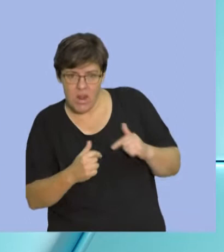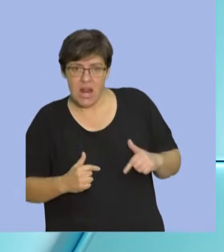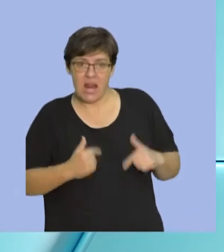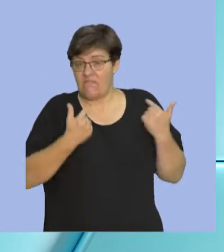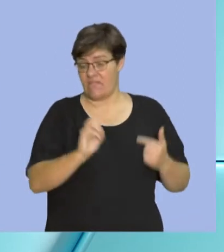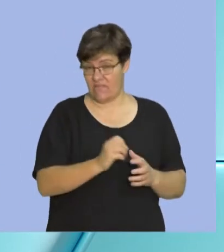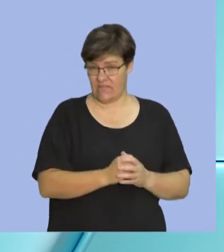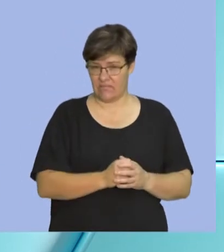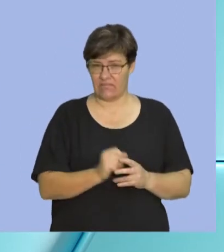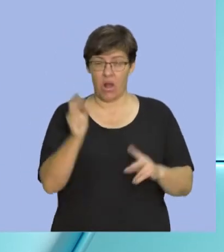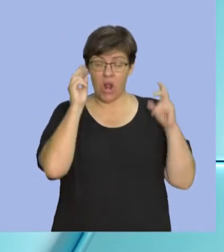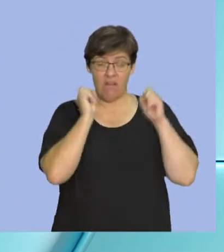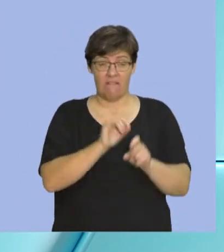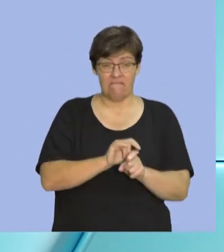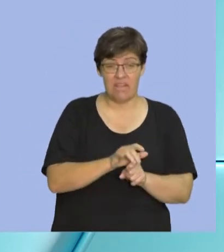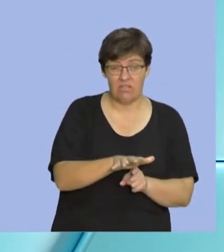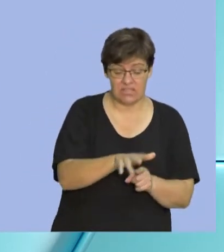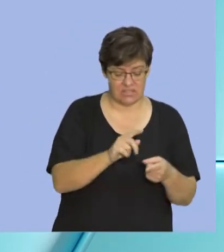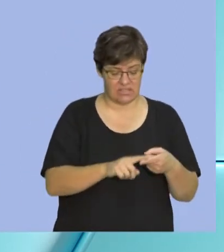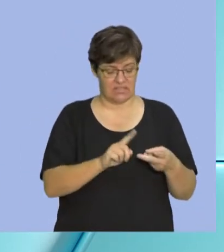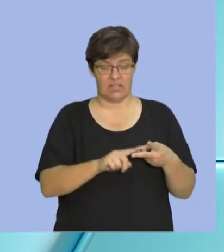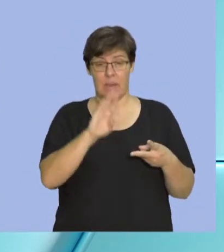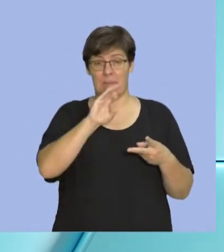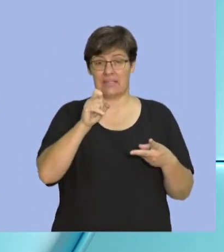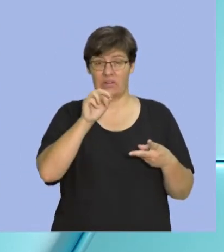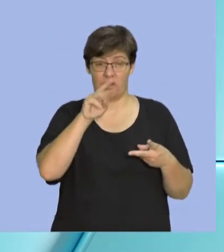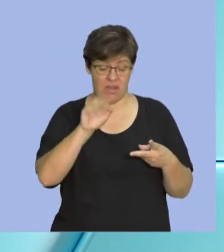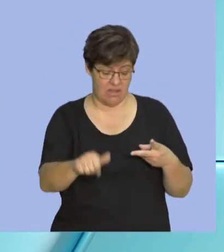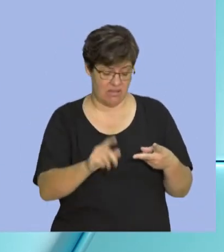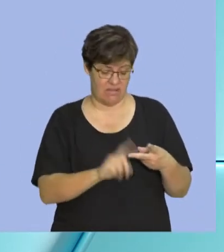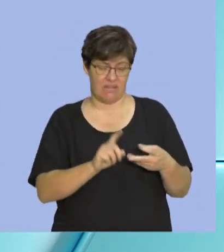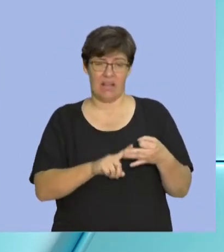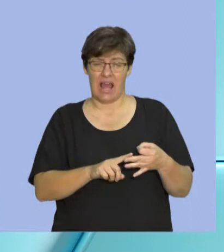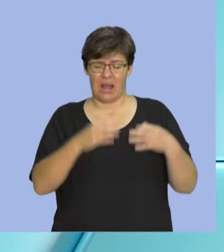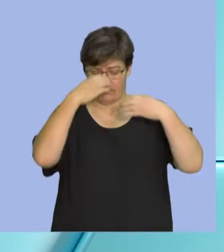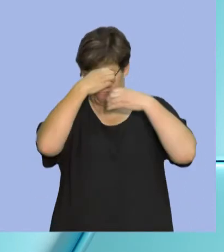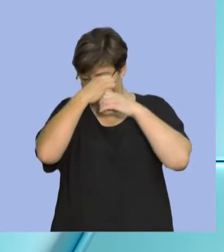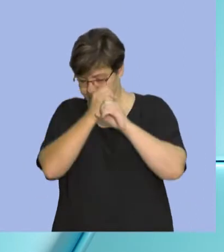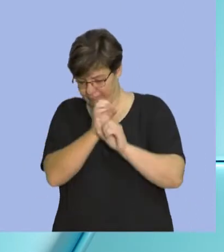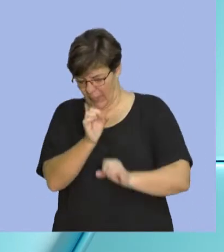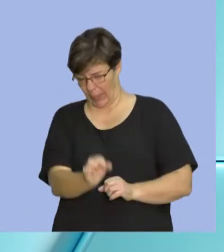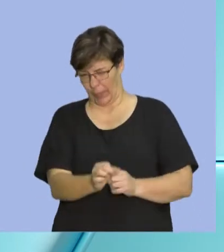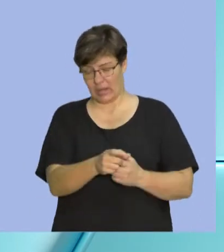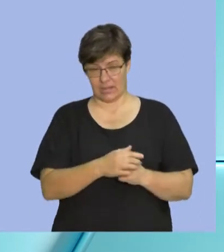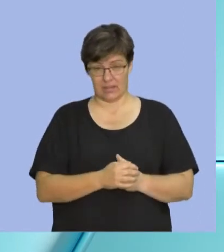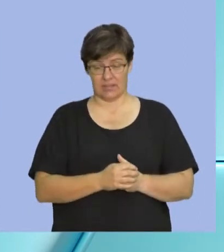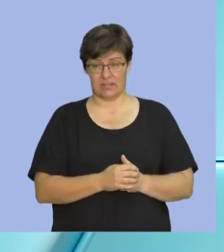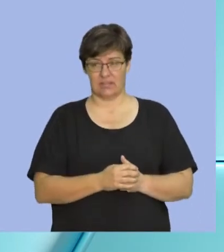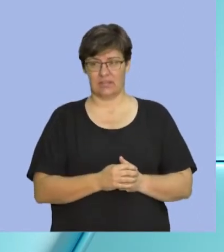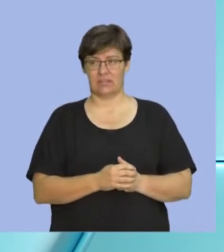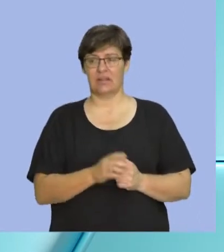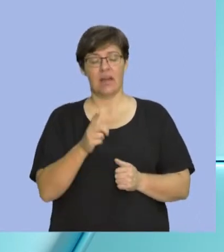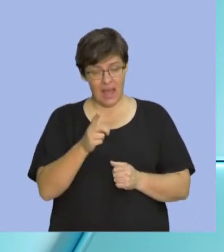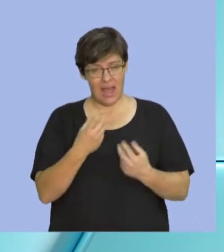mean, we've heard of viruses, we've heard of bacteria, we've heard of things that are microscopic. And these are often things that have